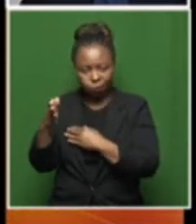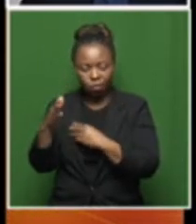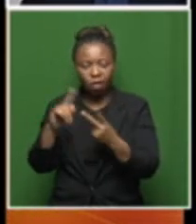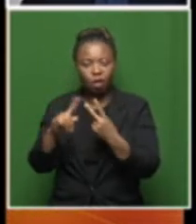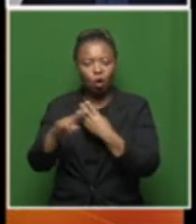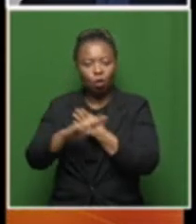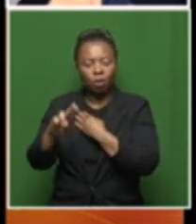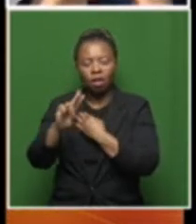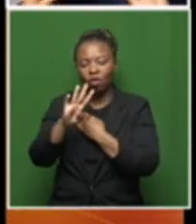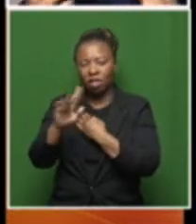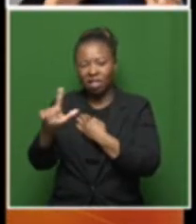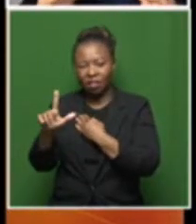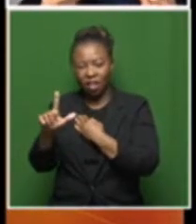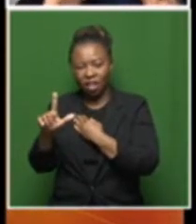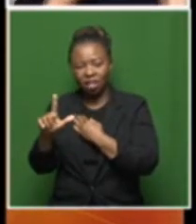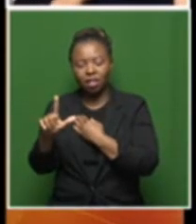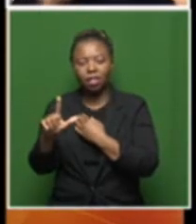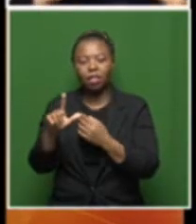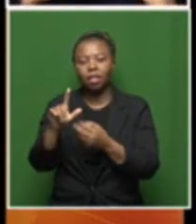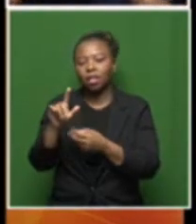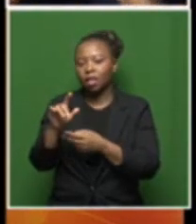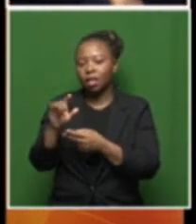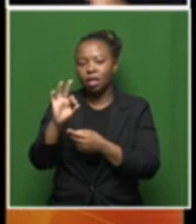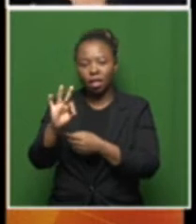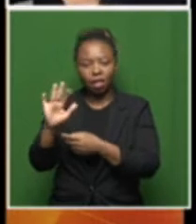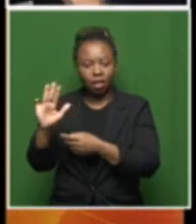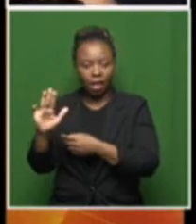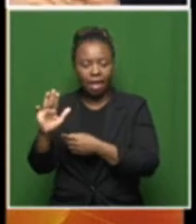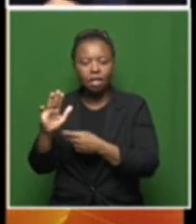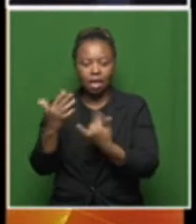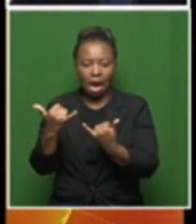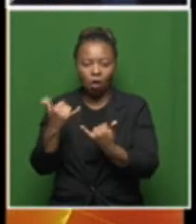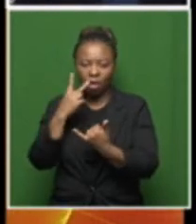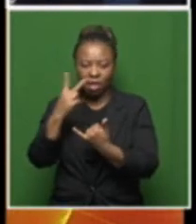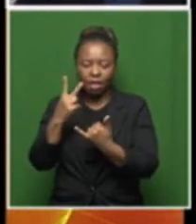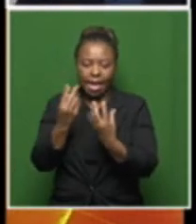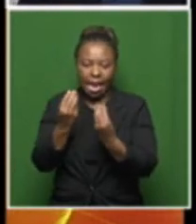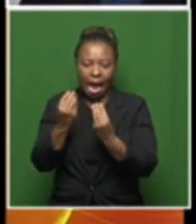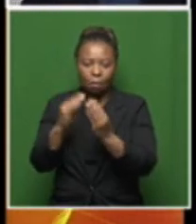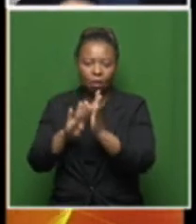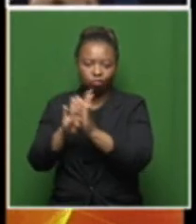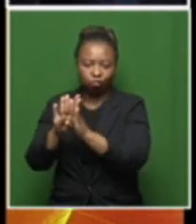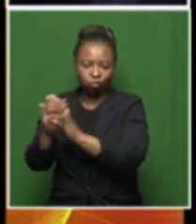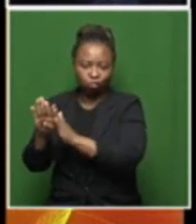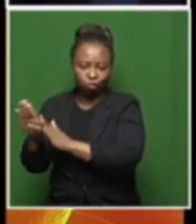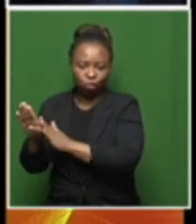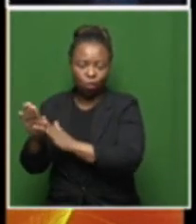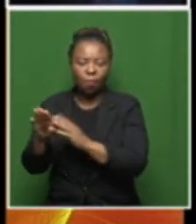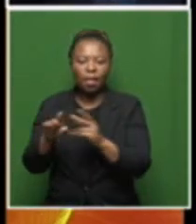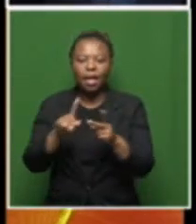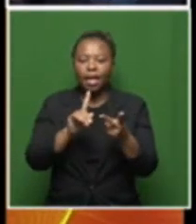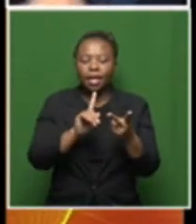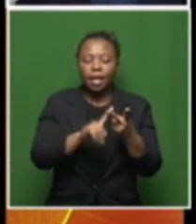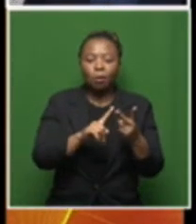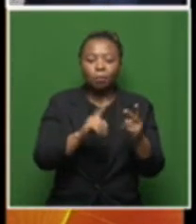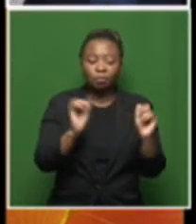Hospital, 47. Solstraal, 39. So you can see that we are progressively increasing that. We also have a mass fatality center where